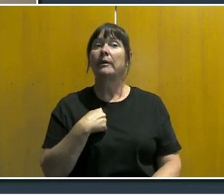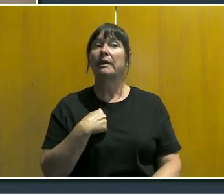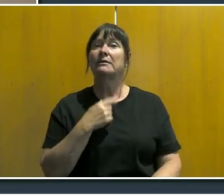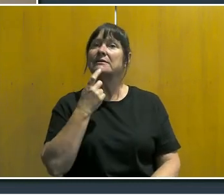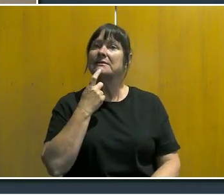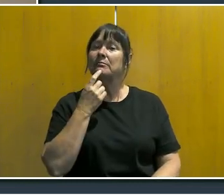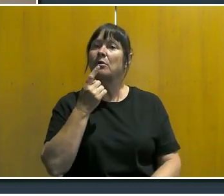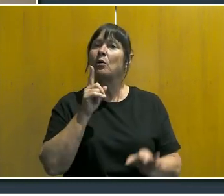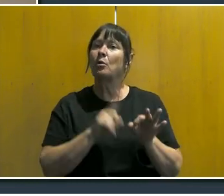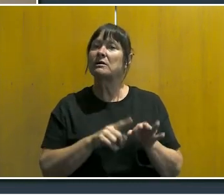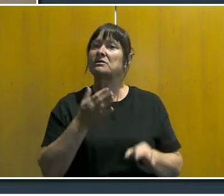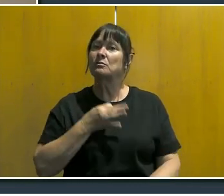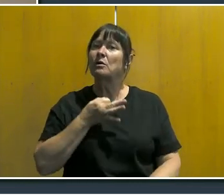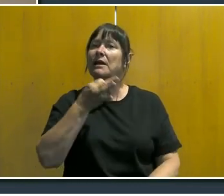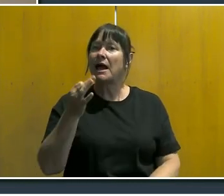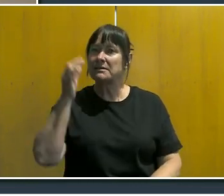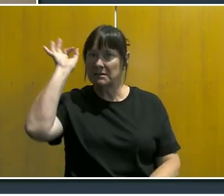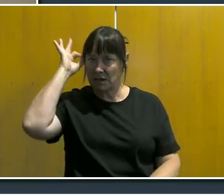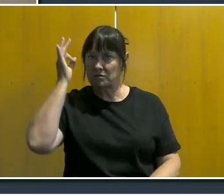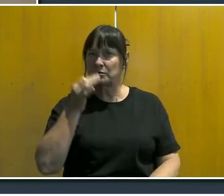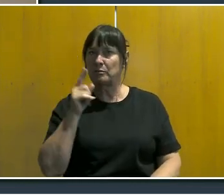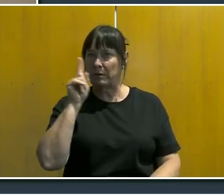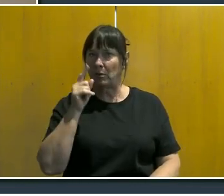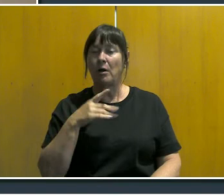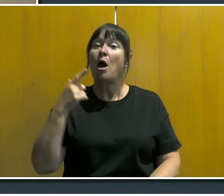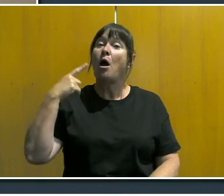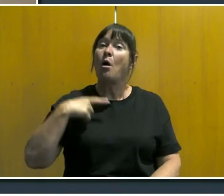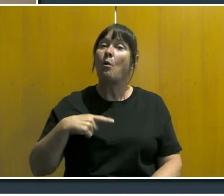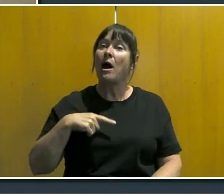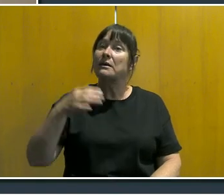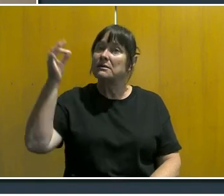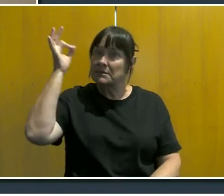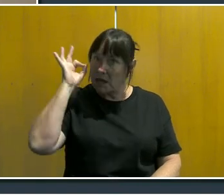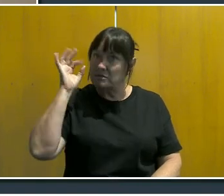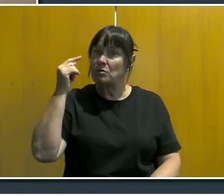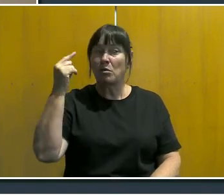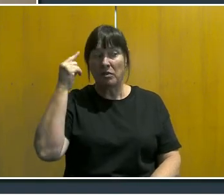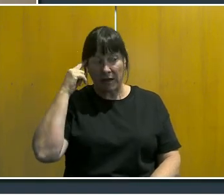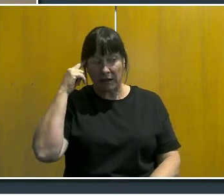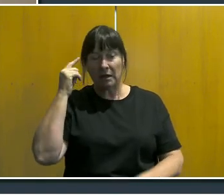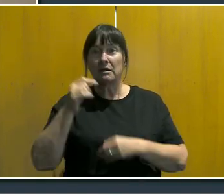simple question that I wanted to put to council is why does council think that